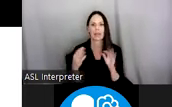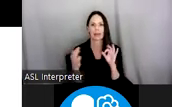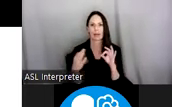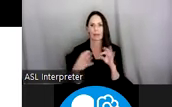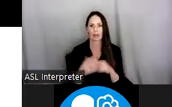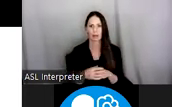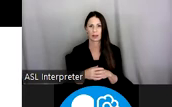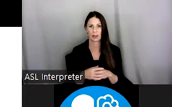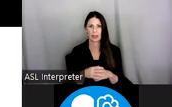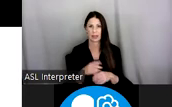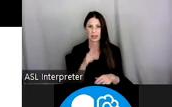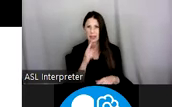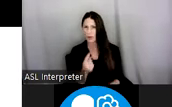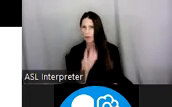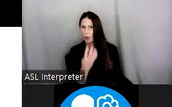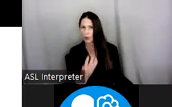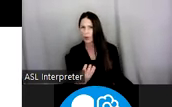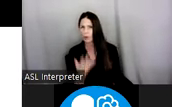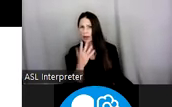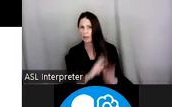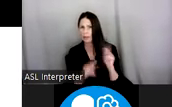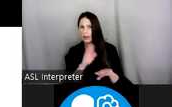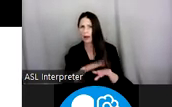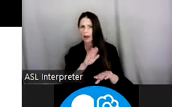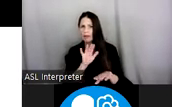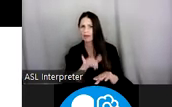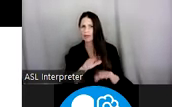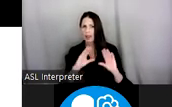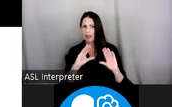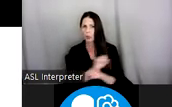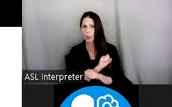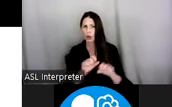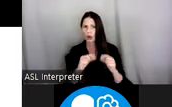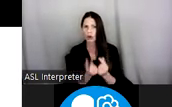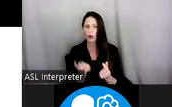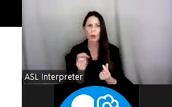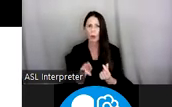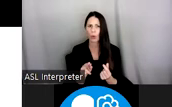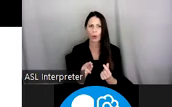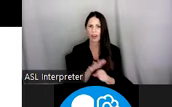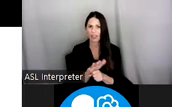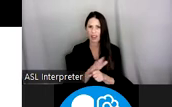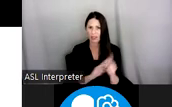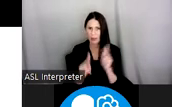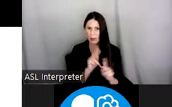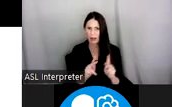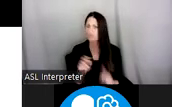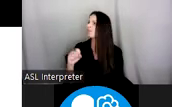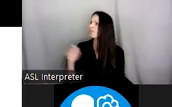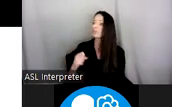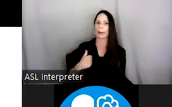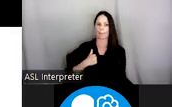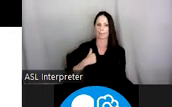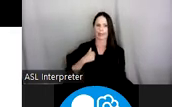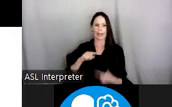or 5 people on the committee, the work group, or like is there enough Yeah. people on the work group? Yeah, there's me and Tasha